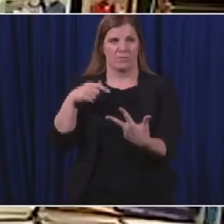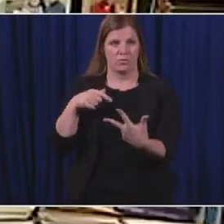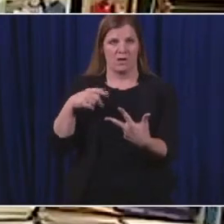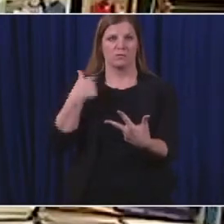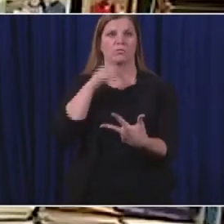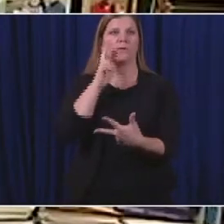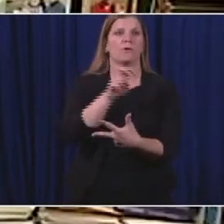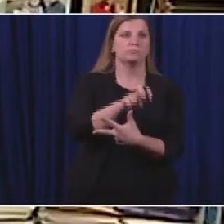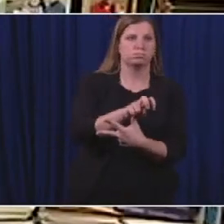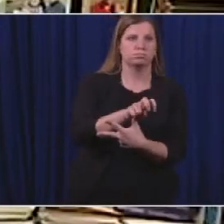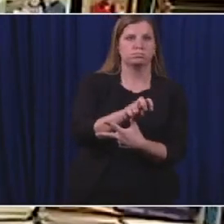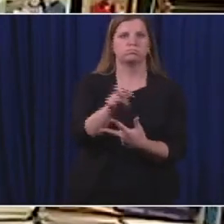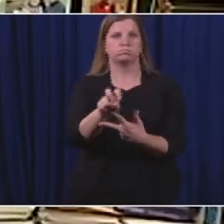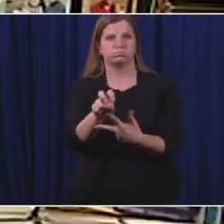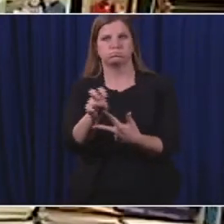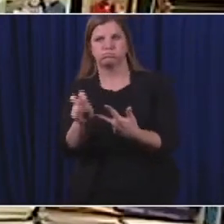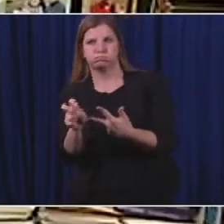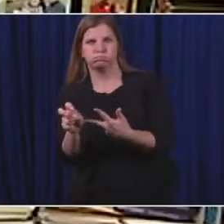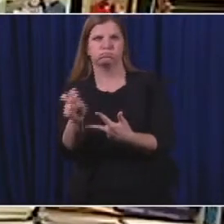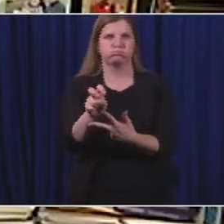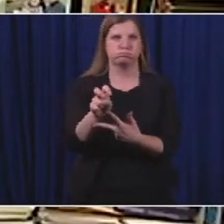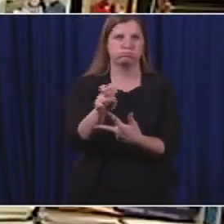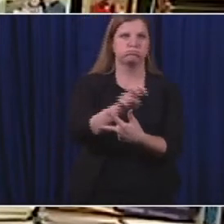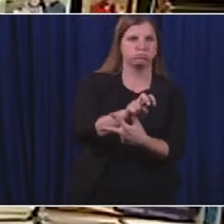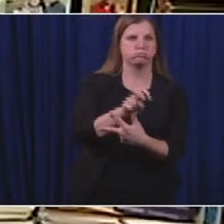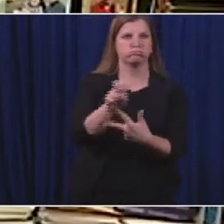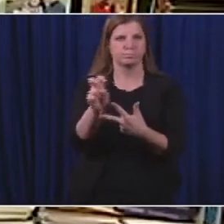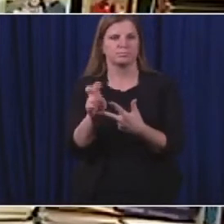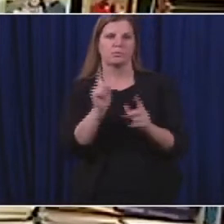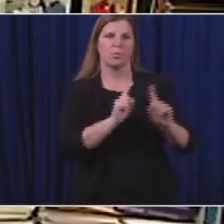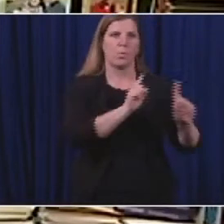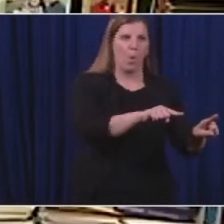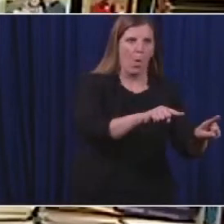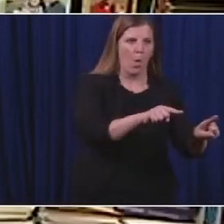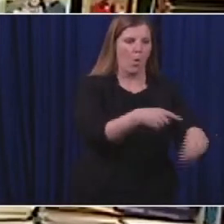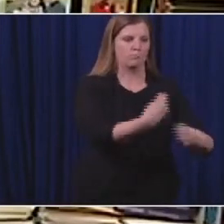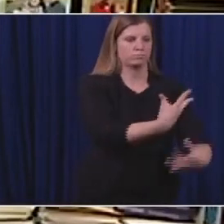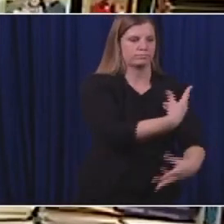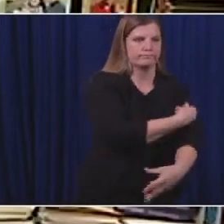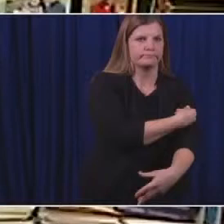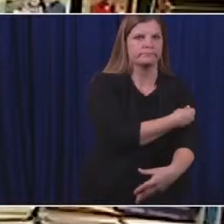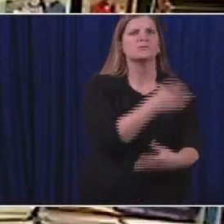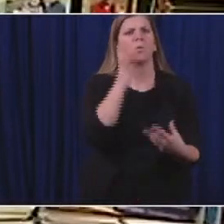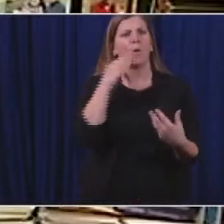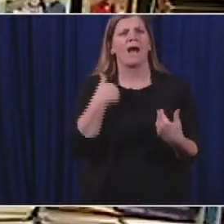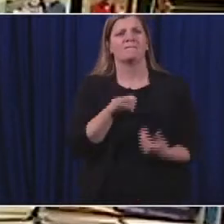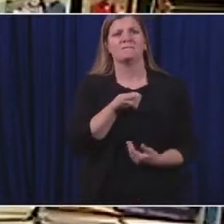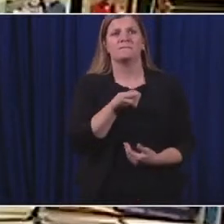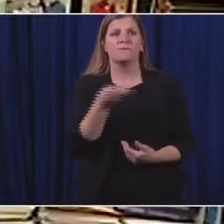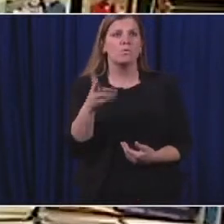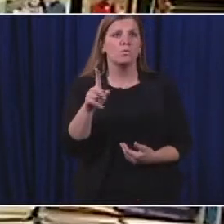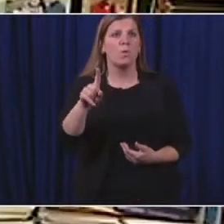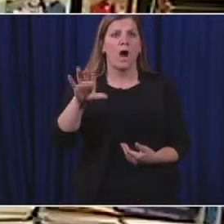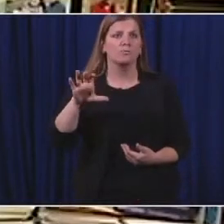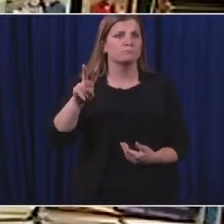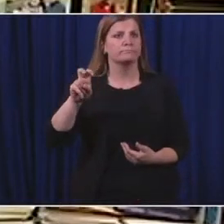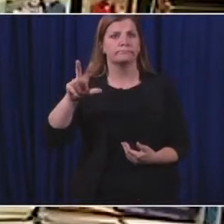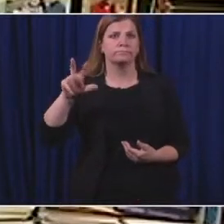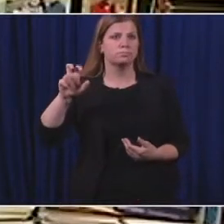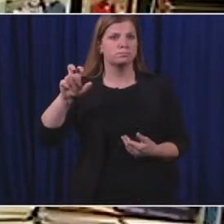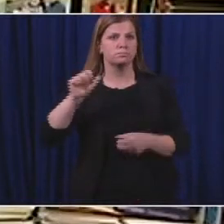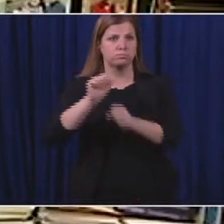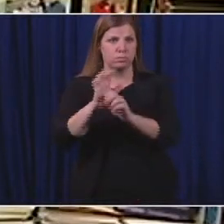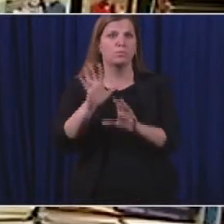week, and we're moving through hundreds more employees over the course of the next few